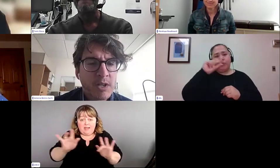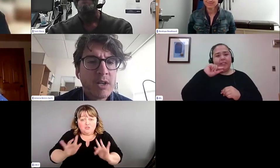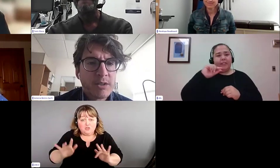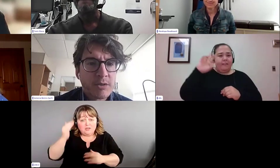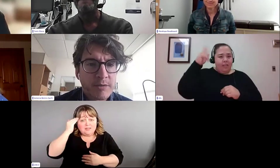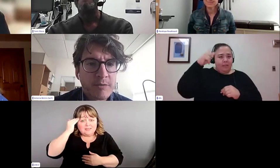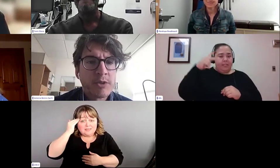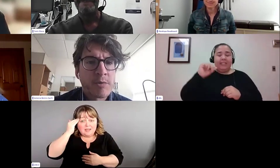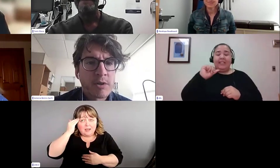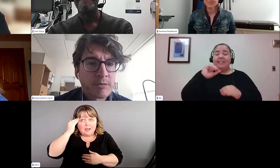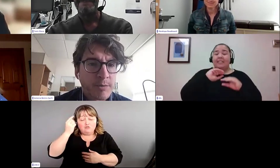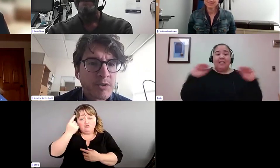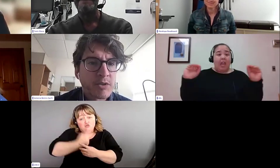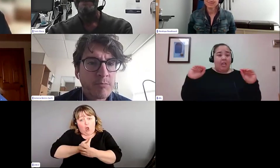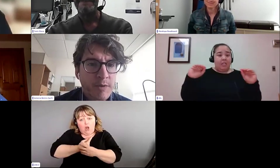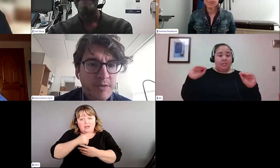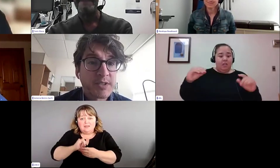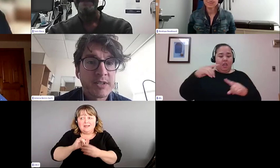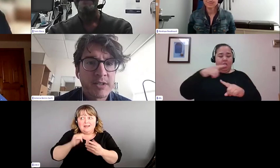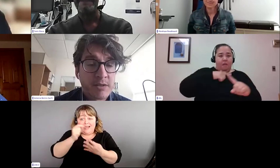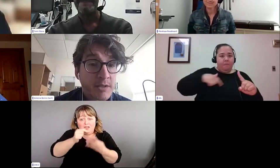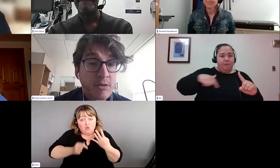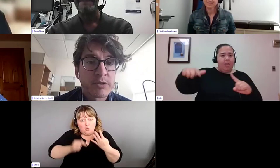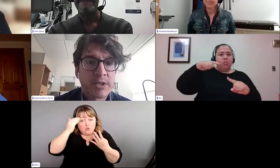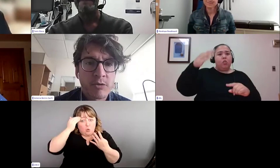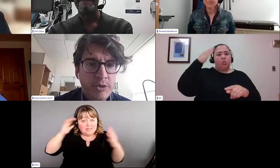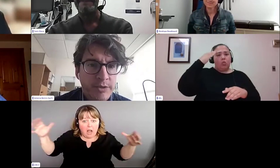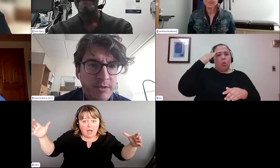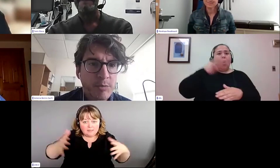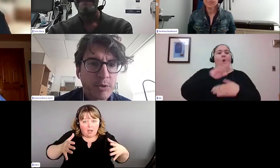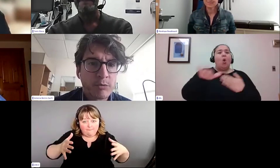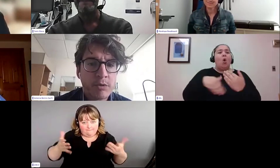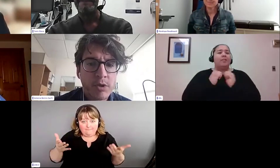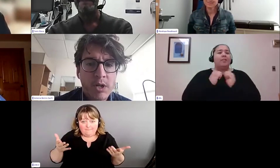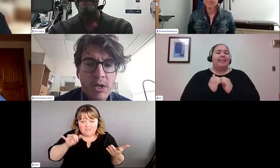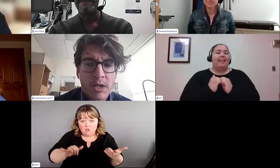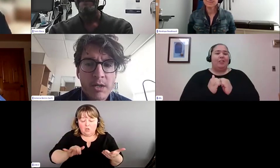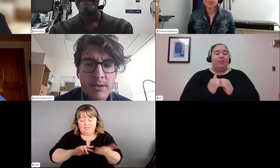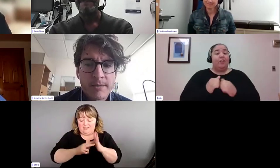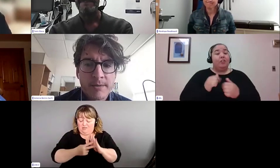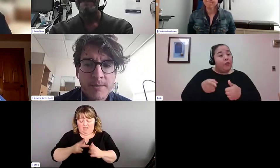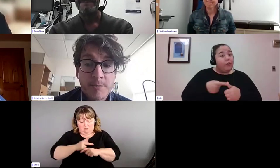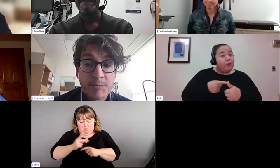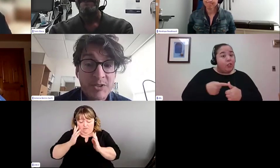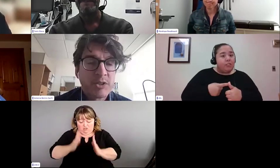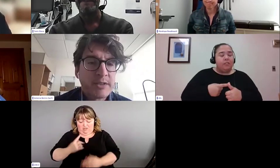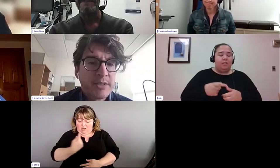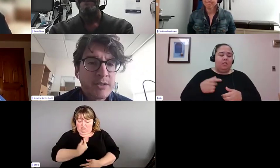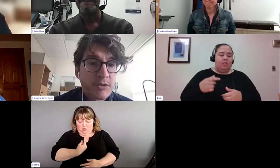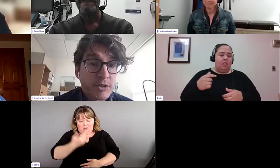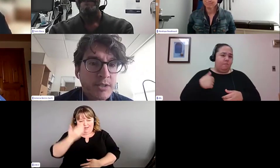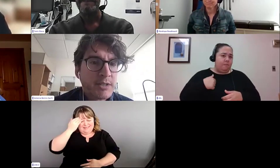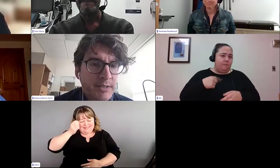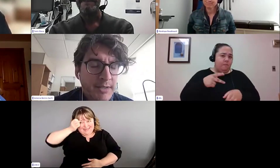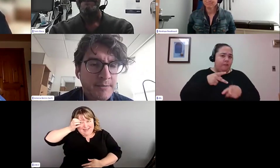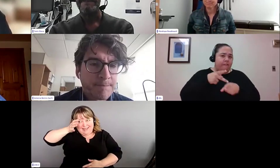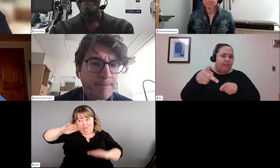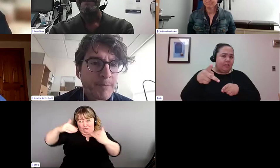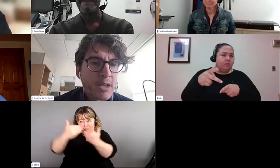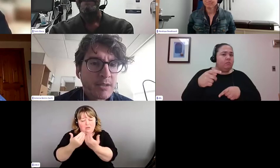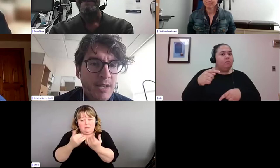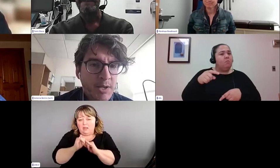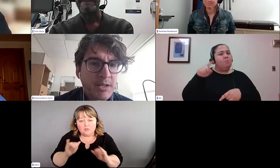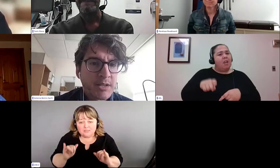amongst us know what we all know together. So first of all, I think as a professional, we need to recognize that we don't